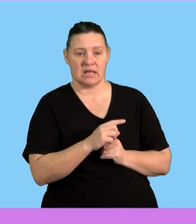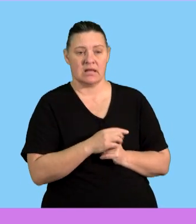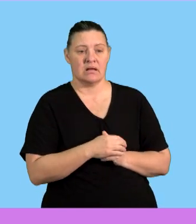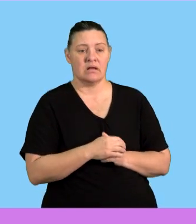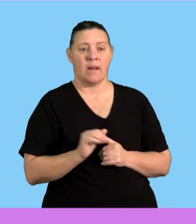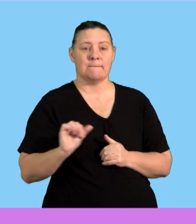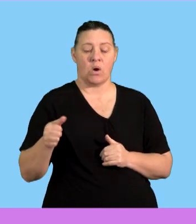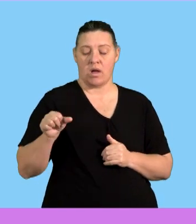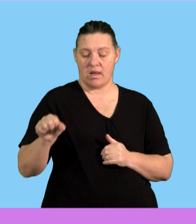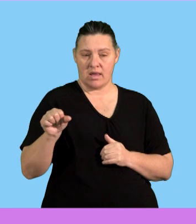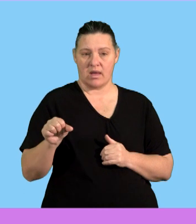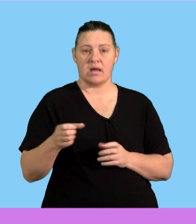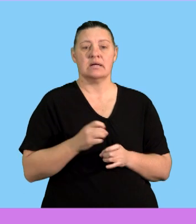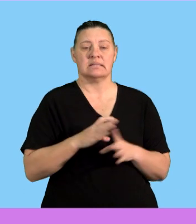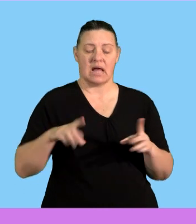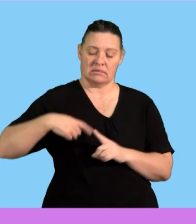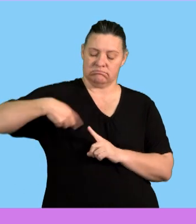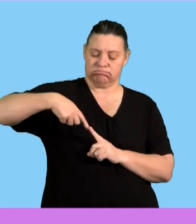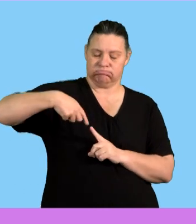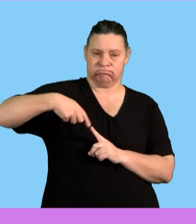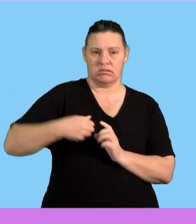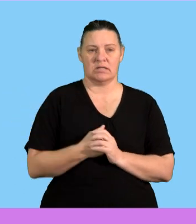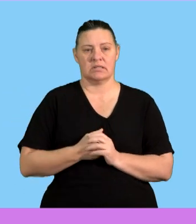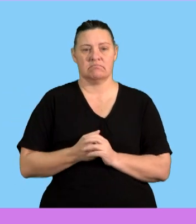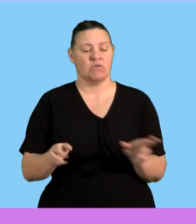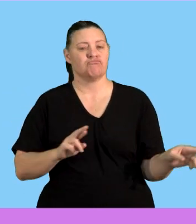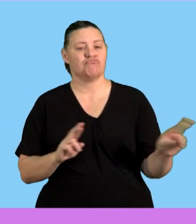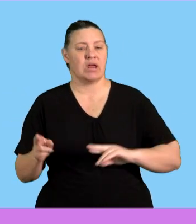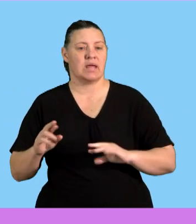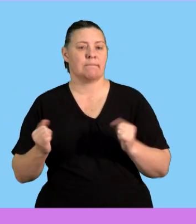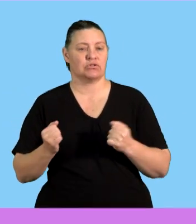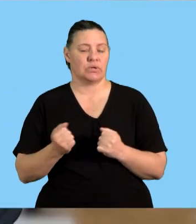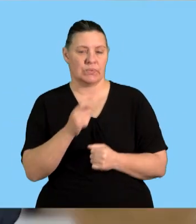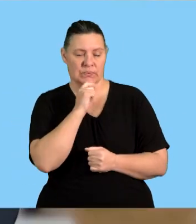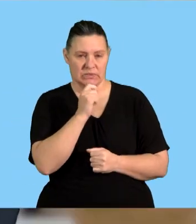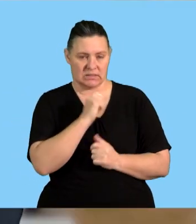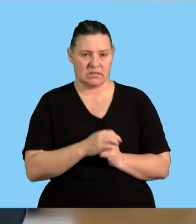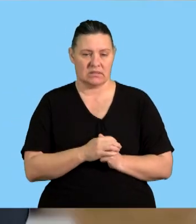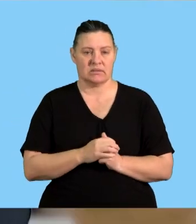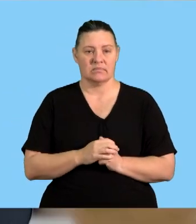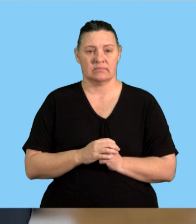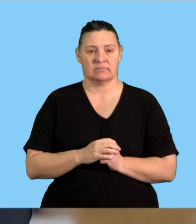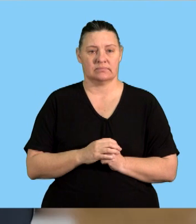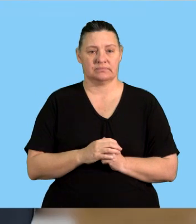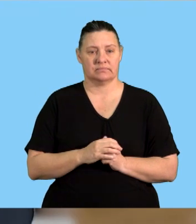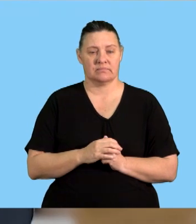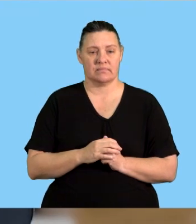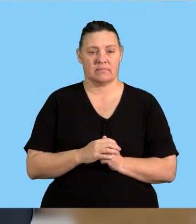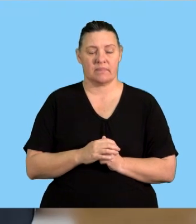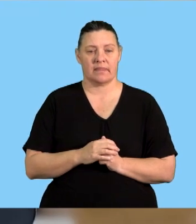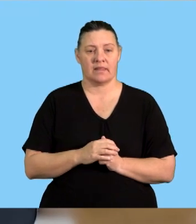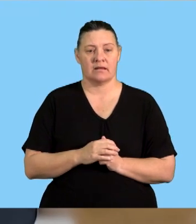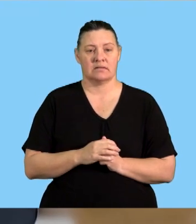says turn on the power button and start winding. So now we're ready to use the machine. Turn on the power button and start